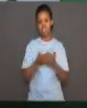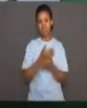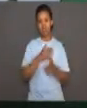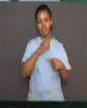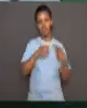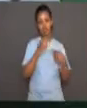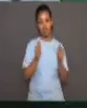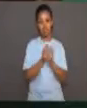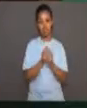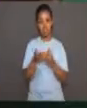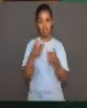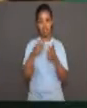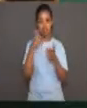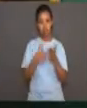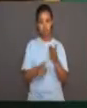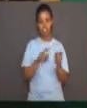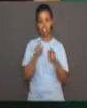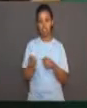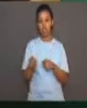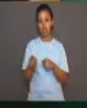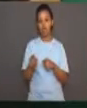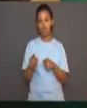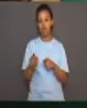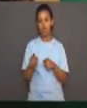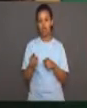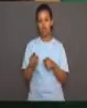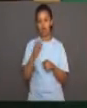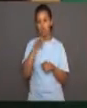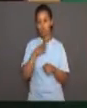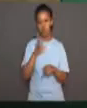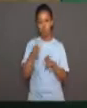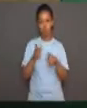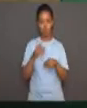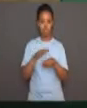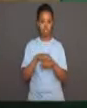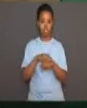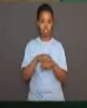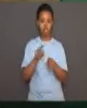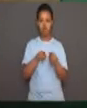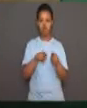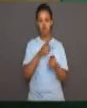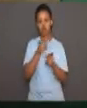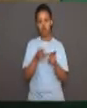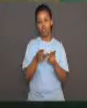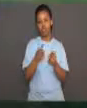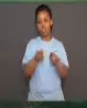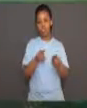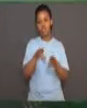environments resulted in varying human populations evolving in different